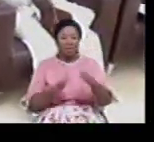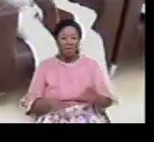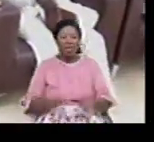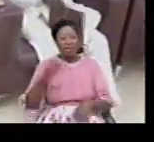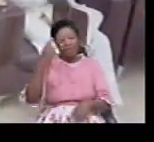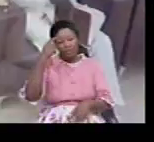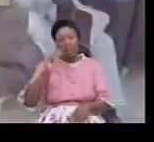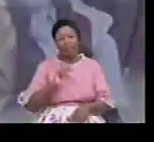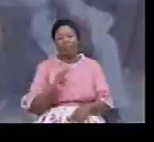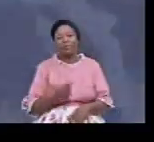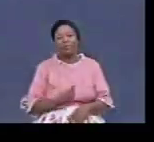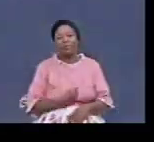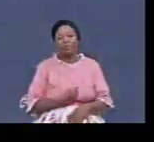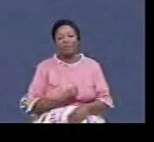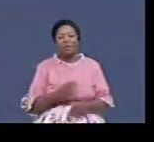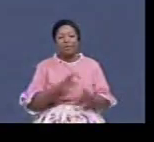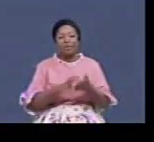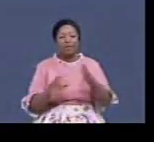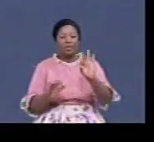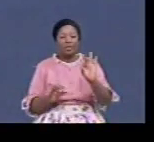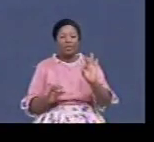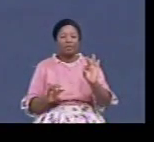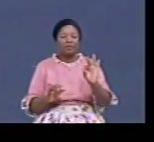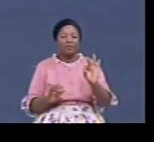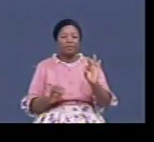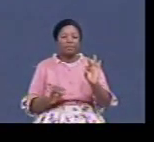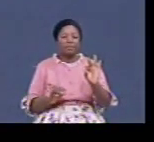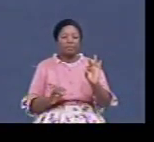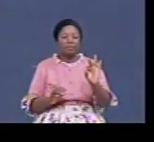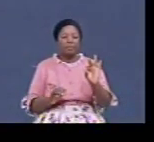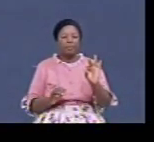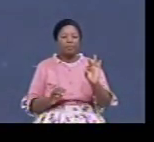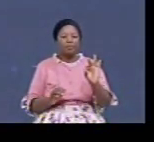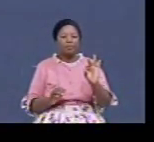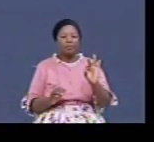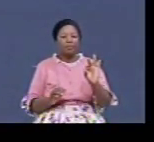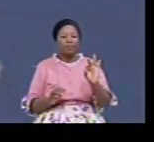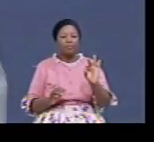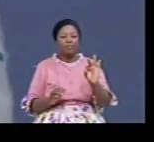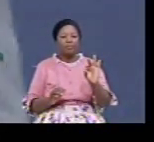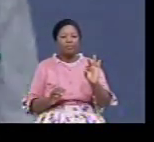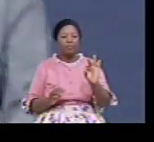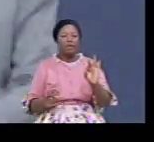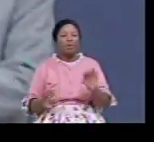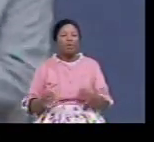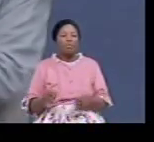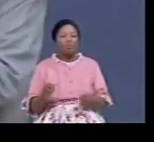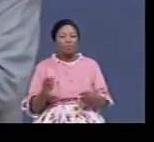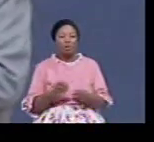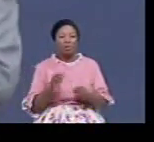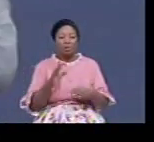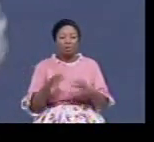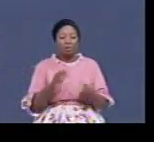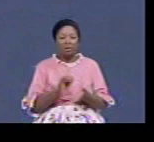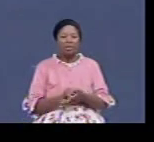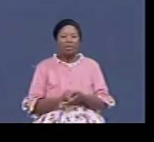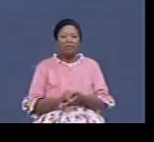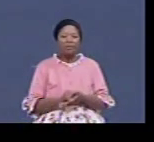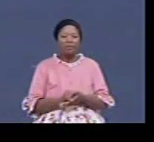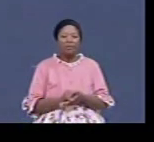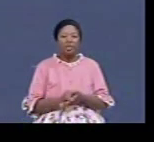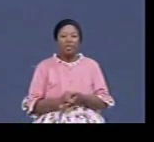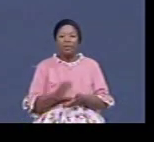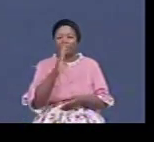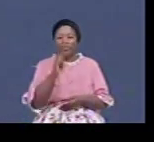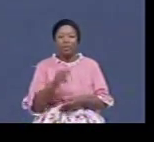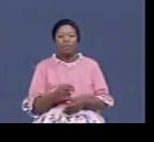us. In verse 9, it says, much more then, being justified by